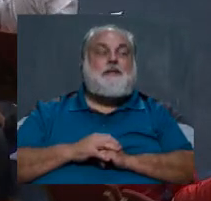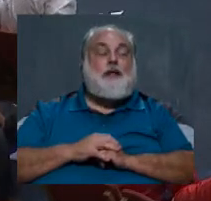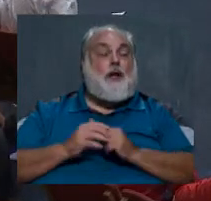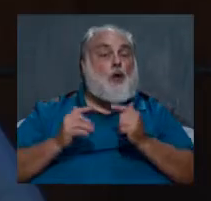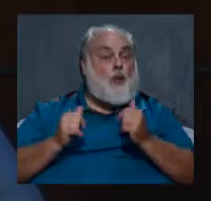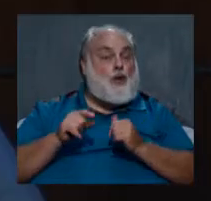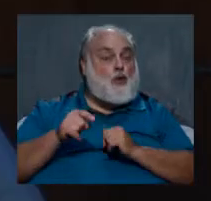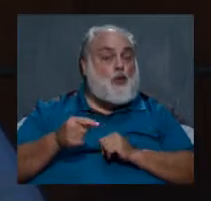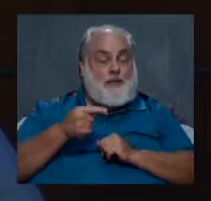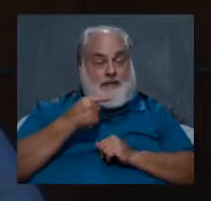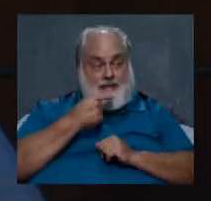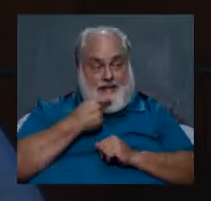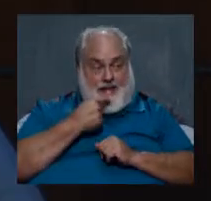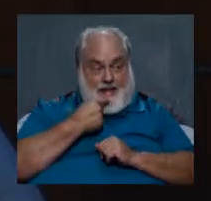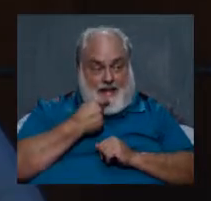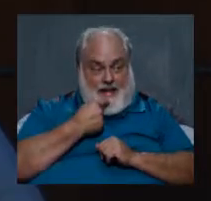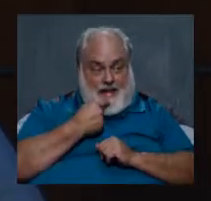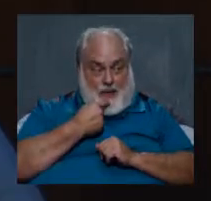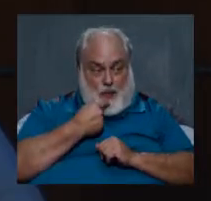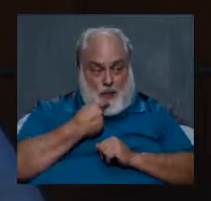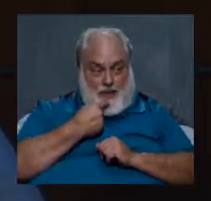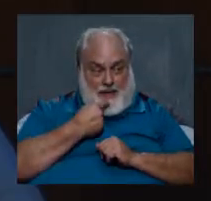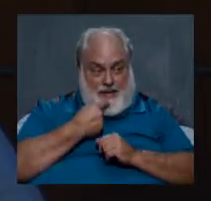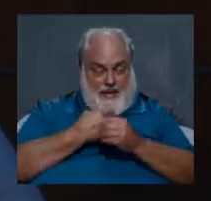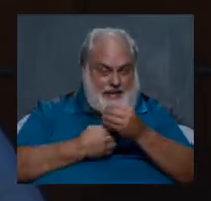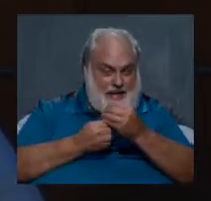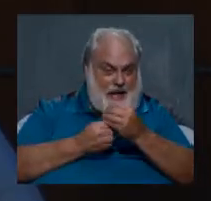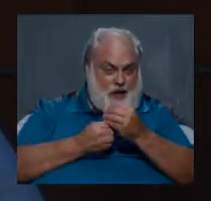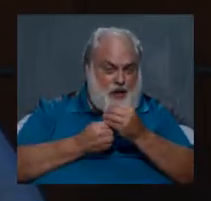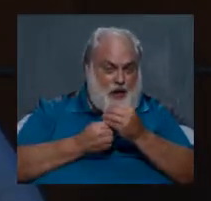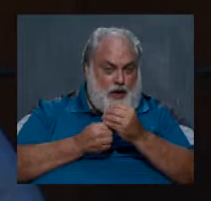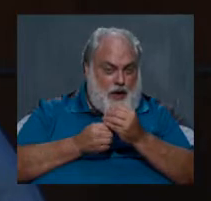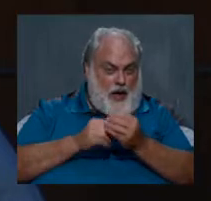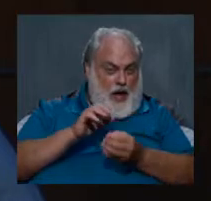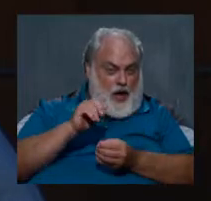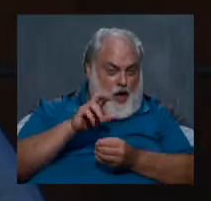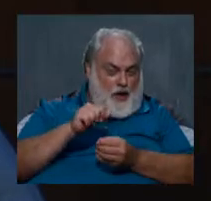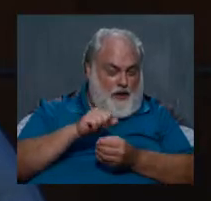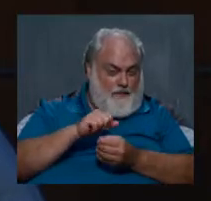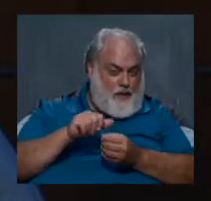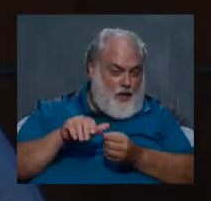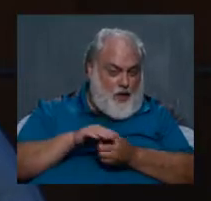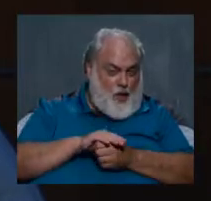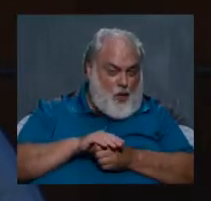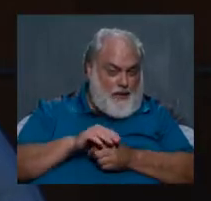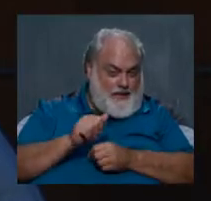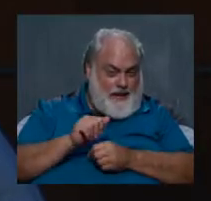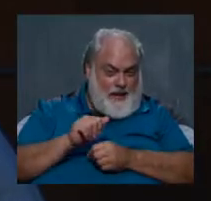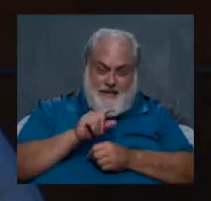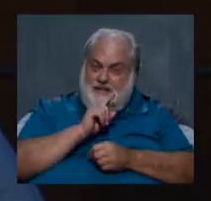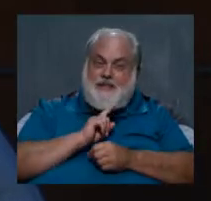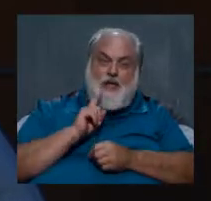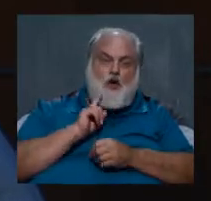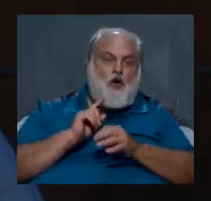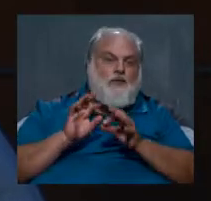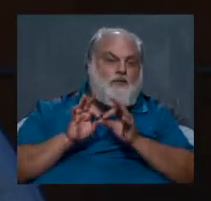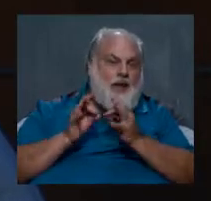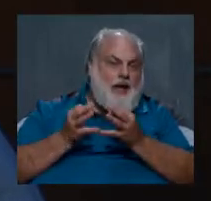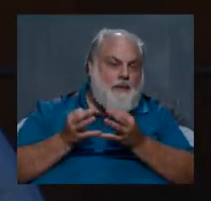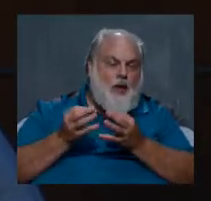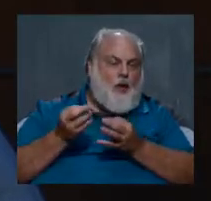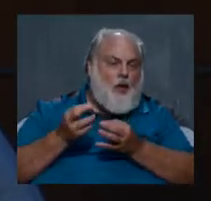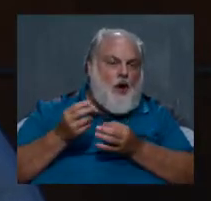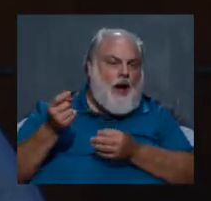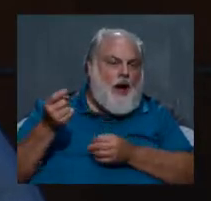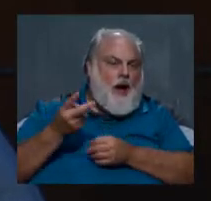you said when we did that range of additional vehicles, was that for the whole 10 acres being single-family residential, or was that with –